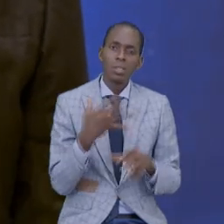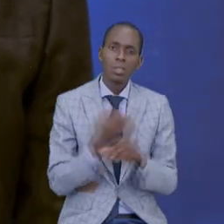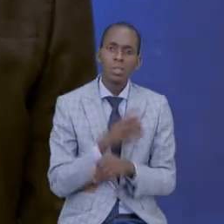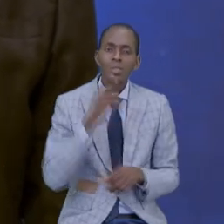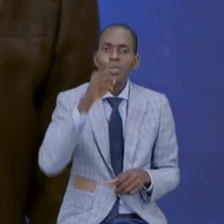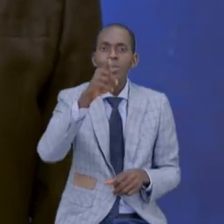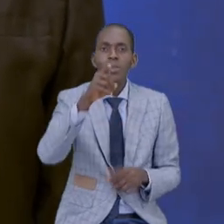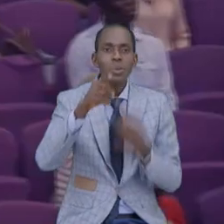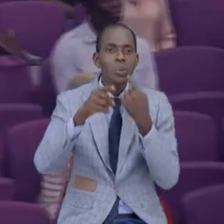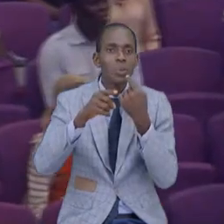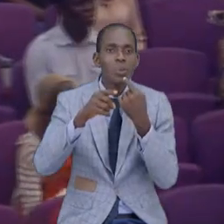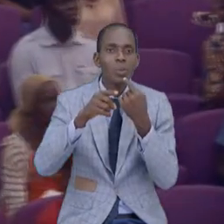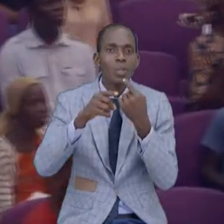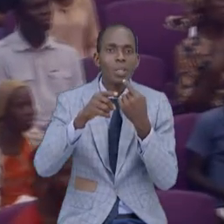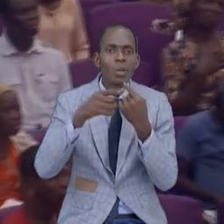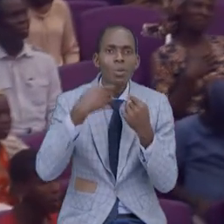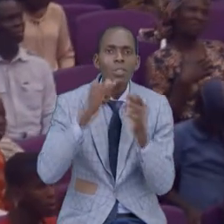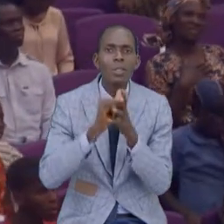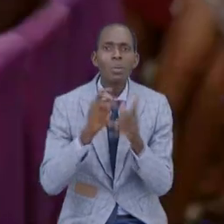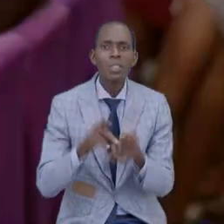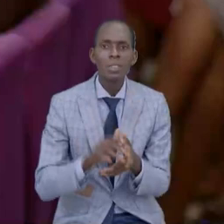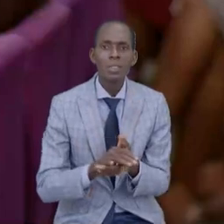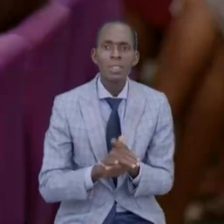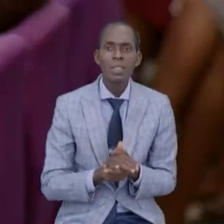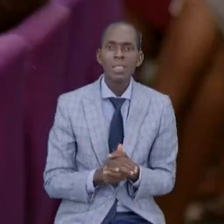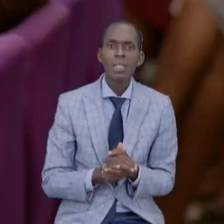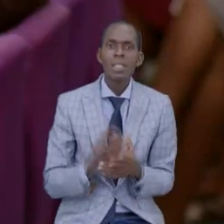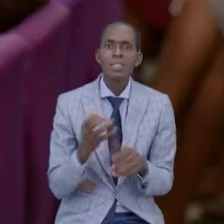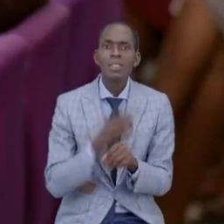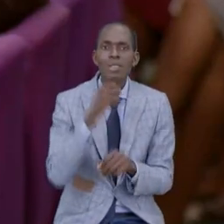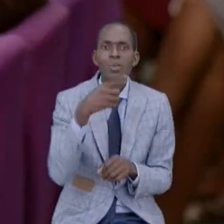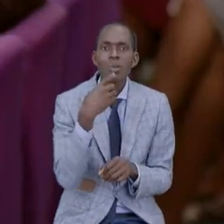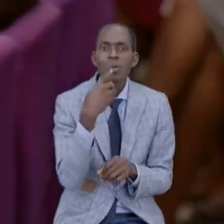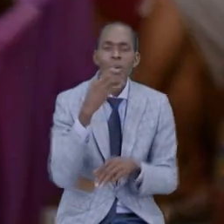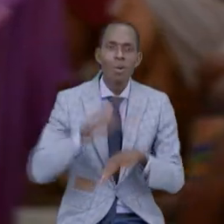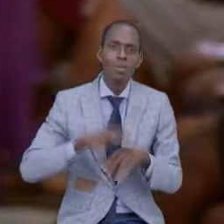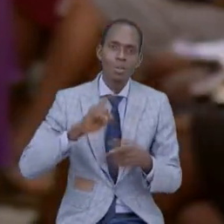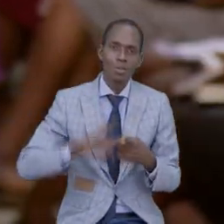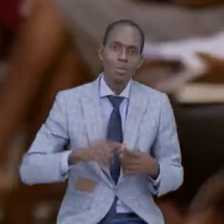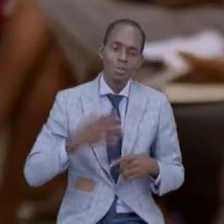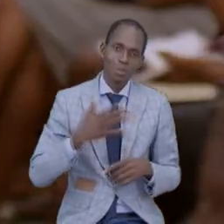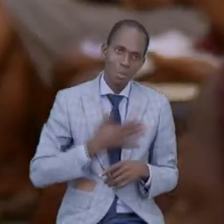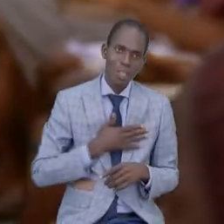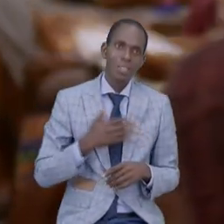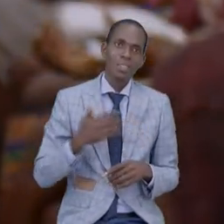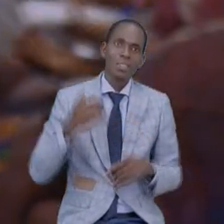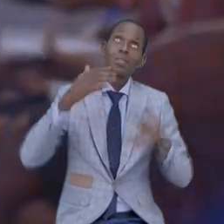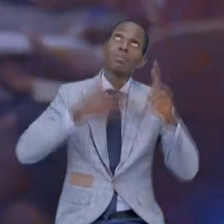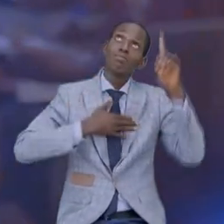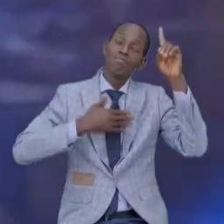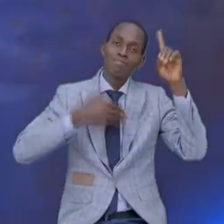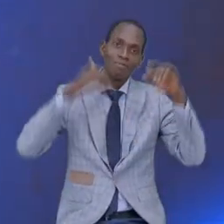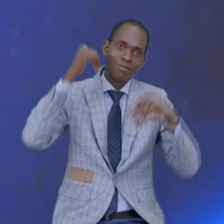you. Where is he? And take you unto myself. Do you believe